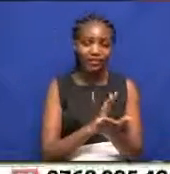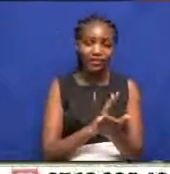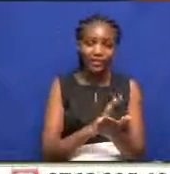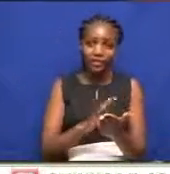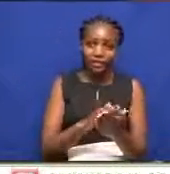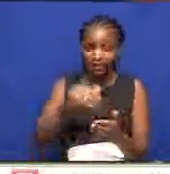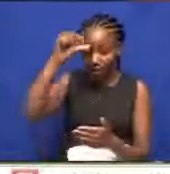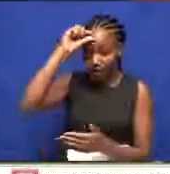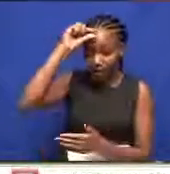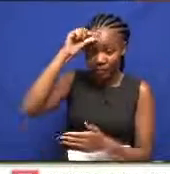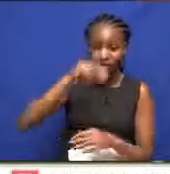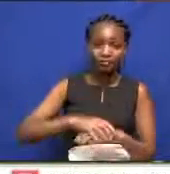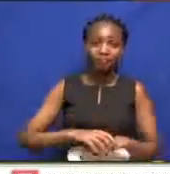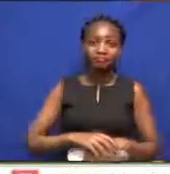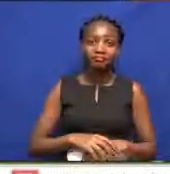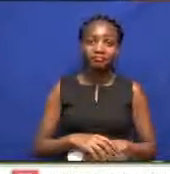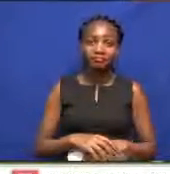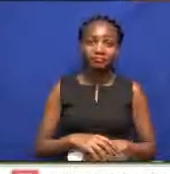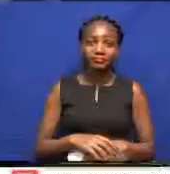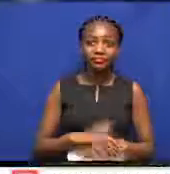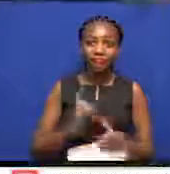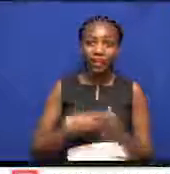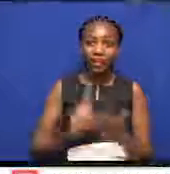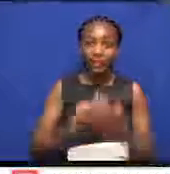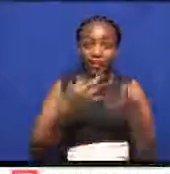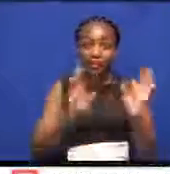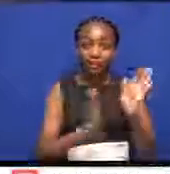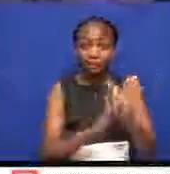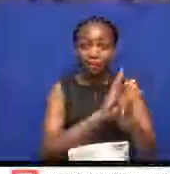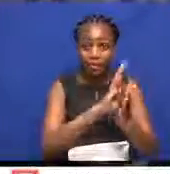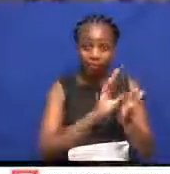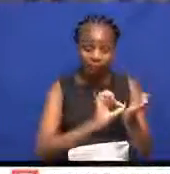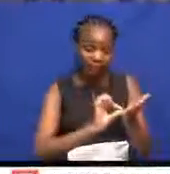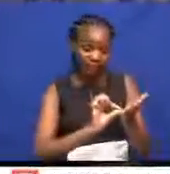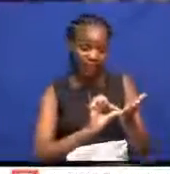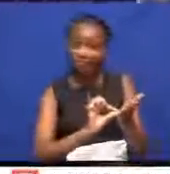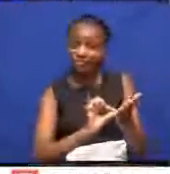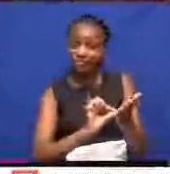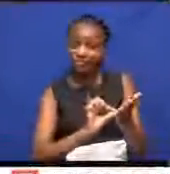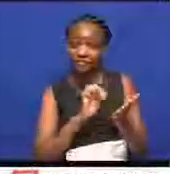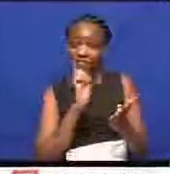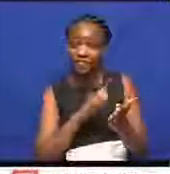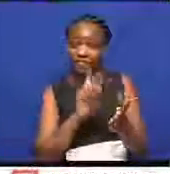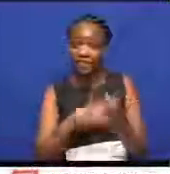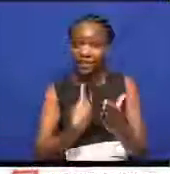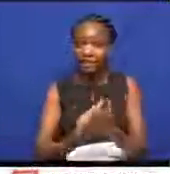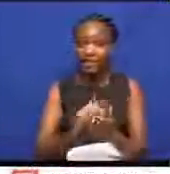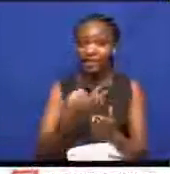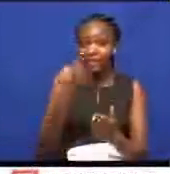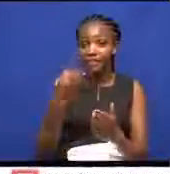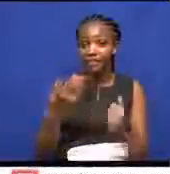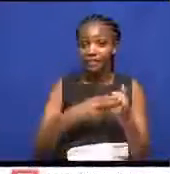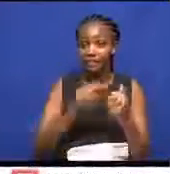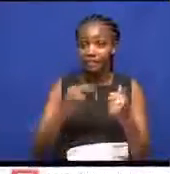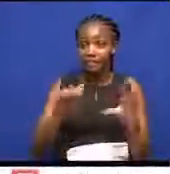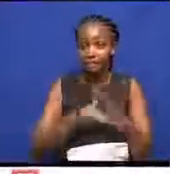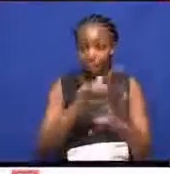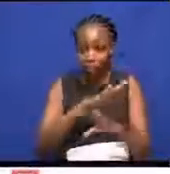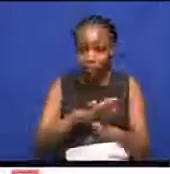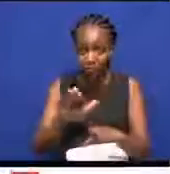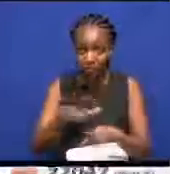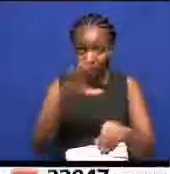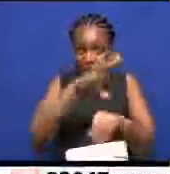civil service. If the bill will be signed into law, 375 members of parliament will receive an